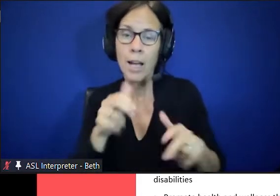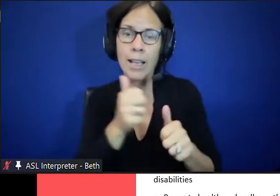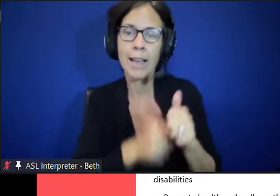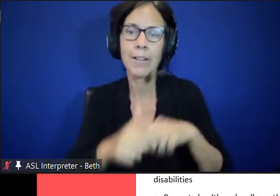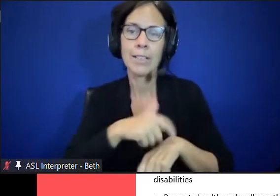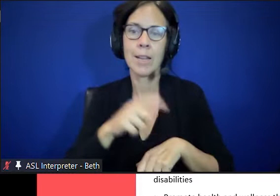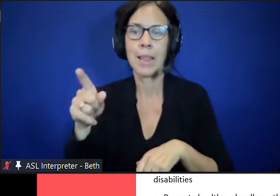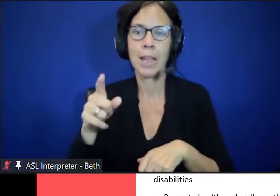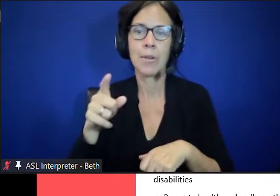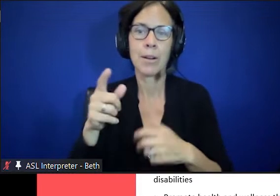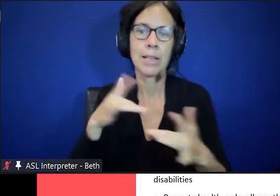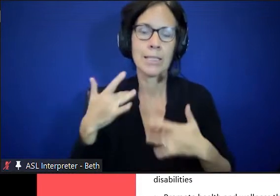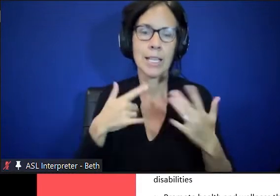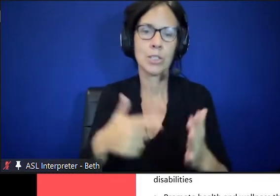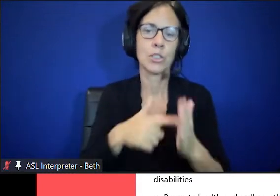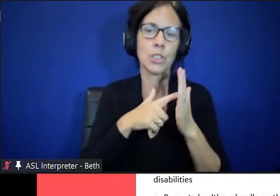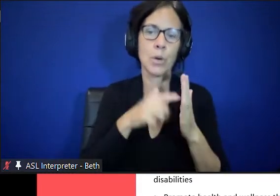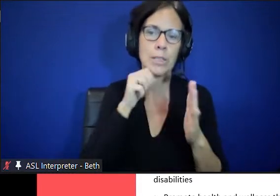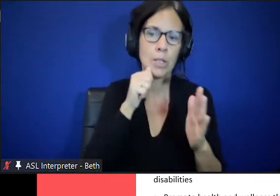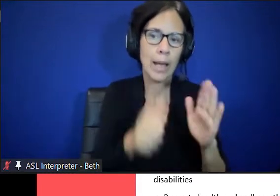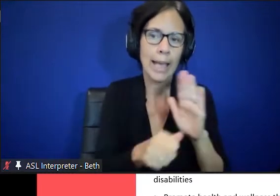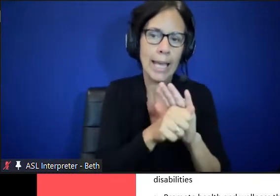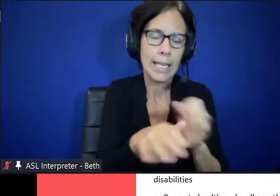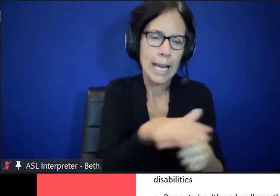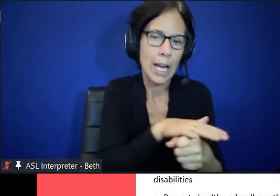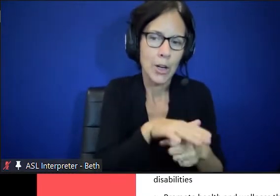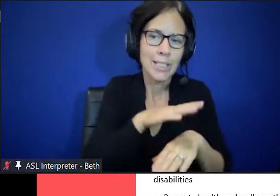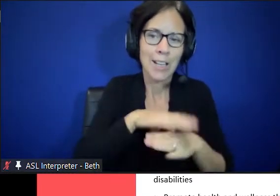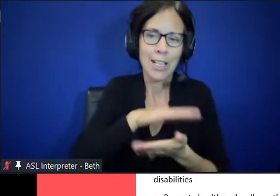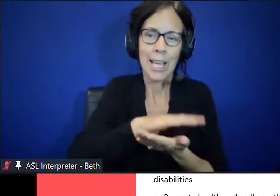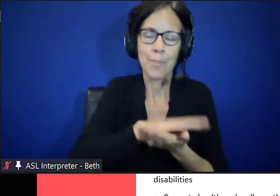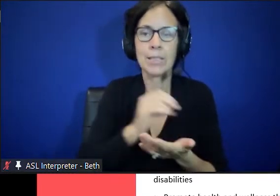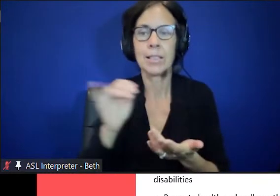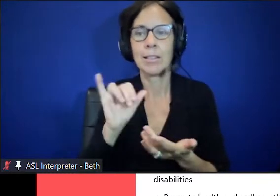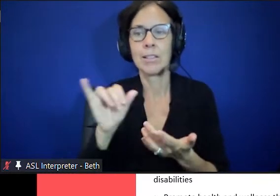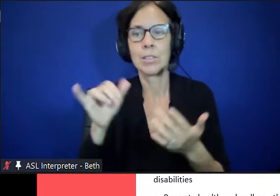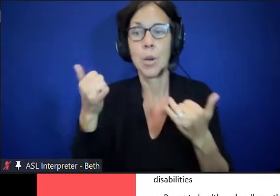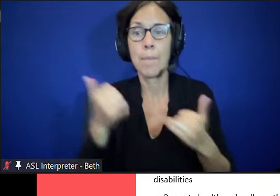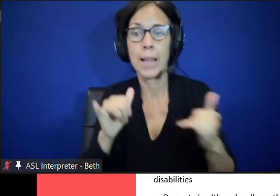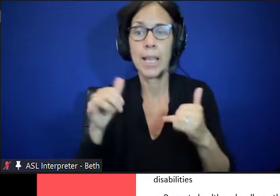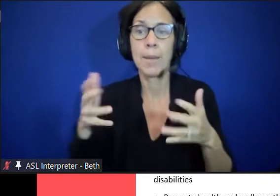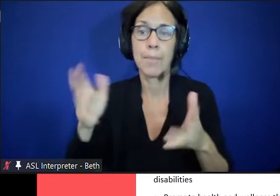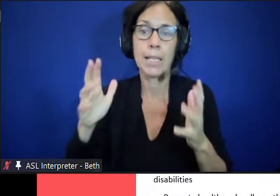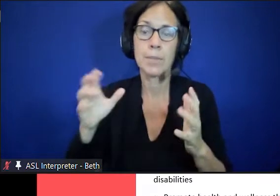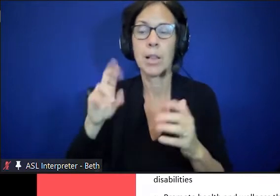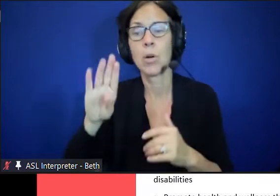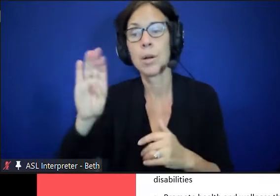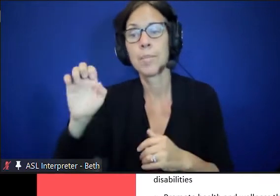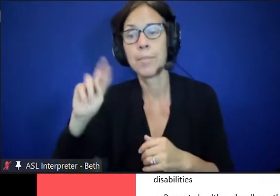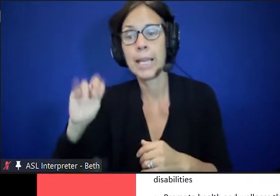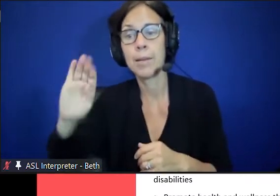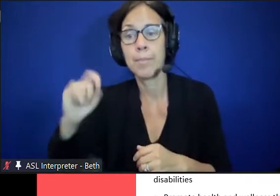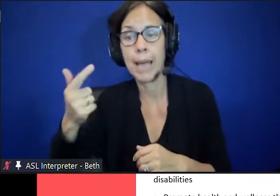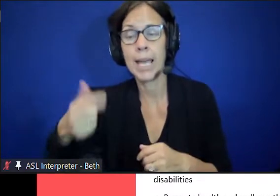to show us like these like hidden areas on campus. And then also like playing basketball or with the bean bags.